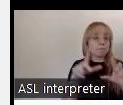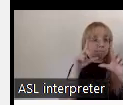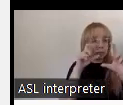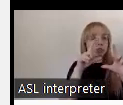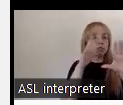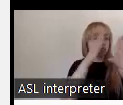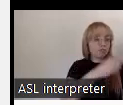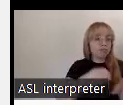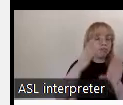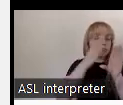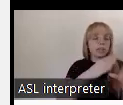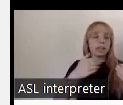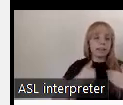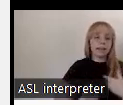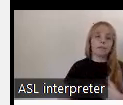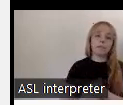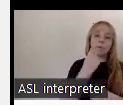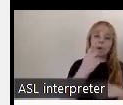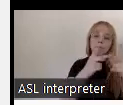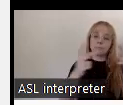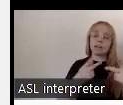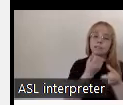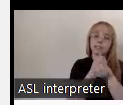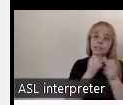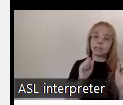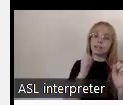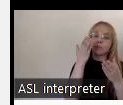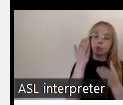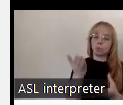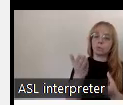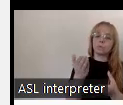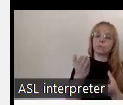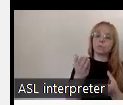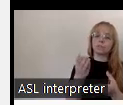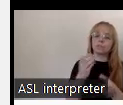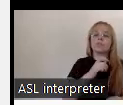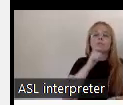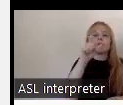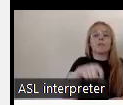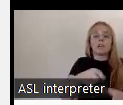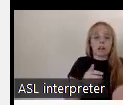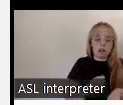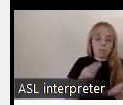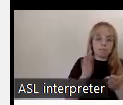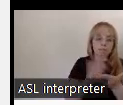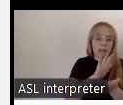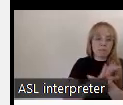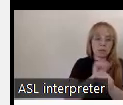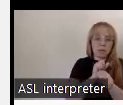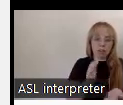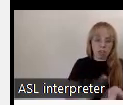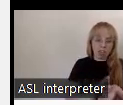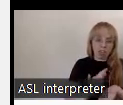and have them in one place that's secure so that you don't have to have piles and piles of paperwork. You